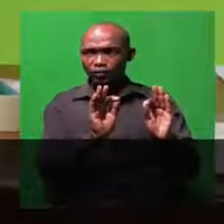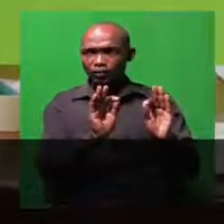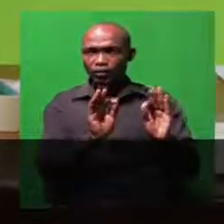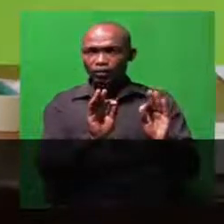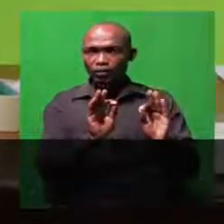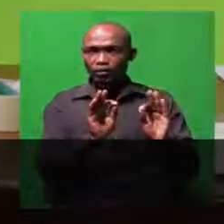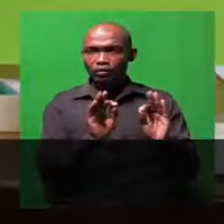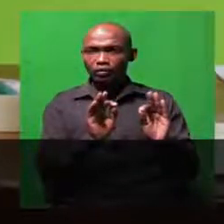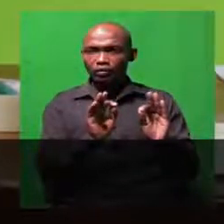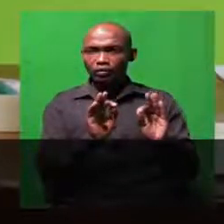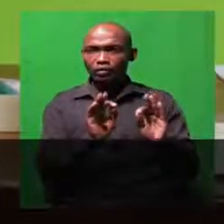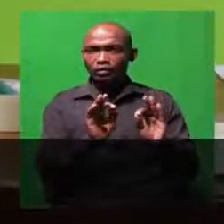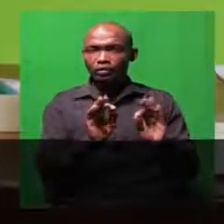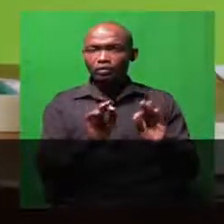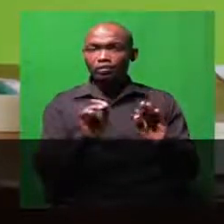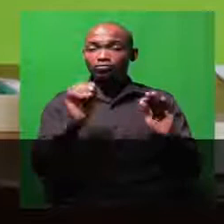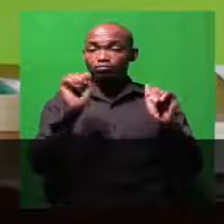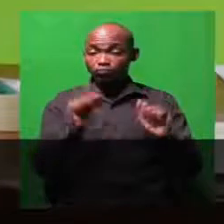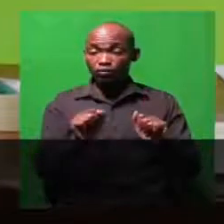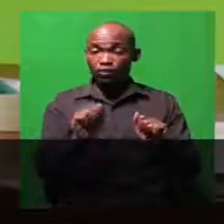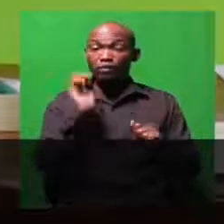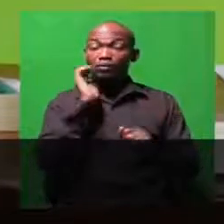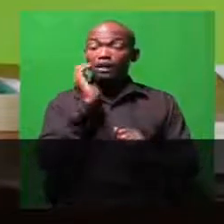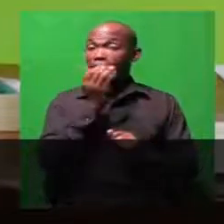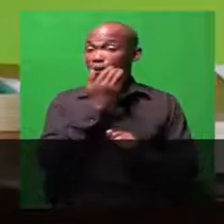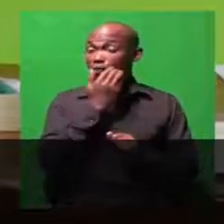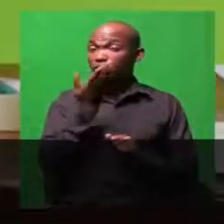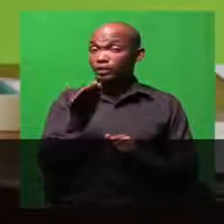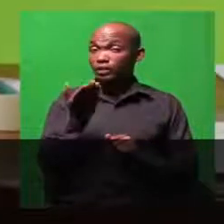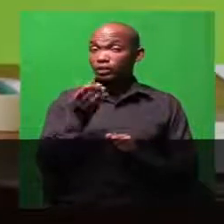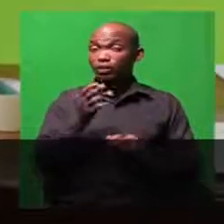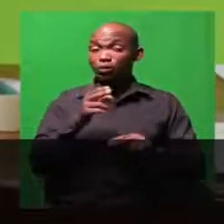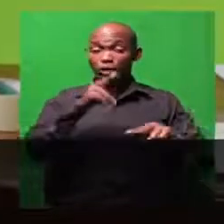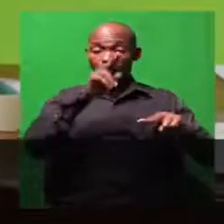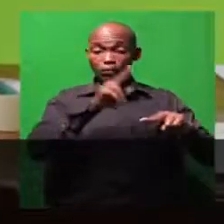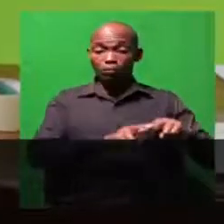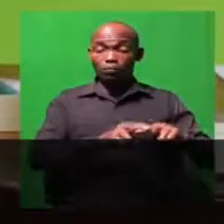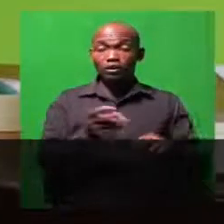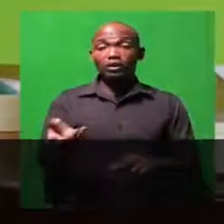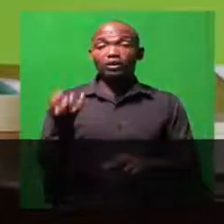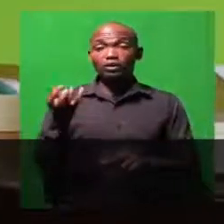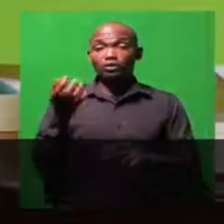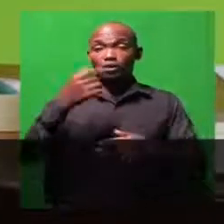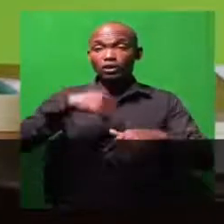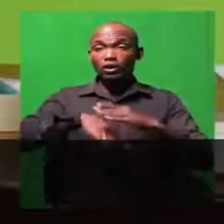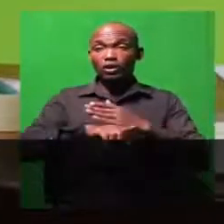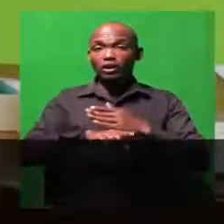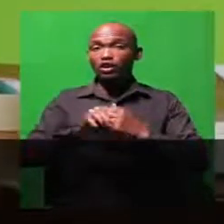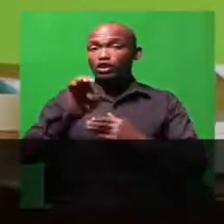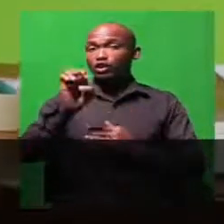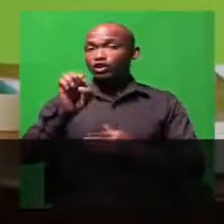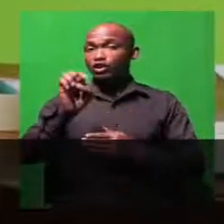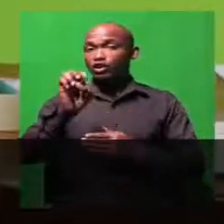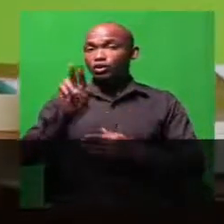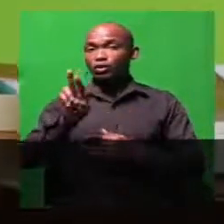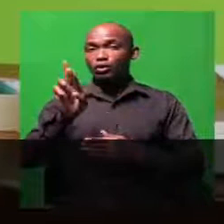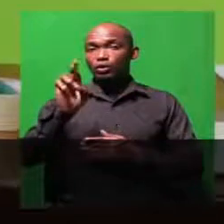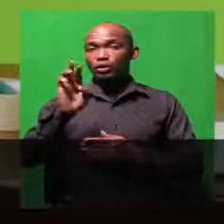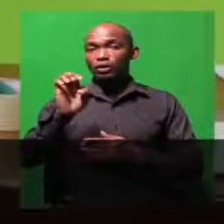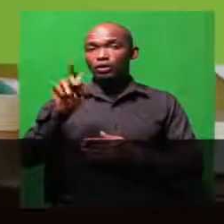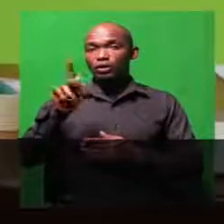Eureka can. So great attention should be taken when we're putting the stone in the Eureka can.